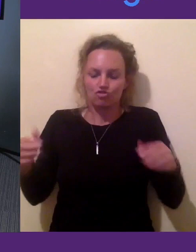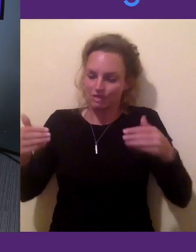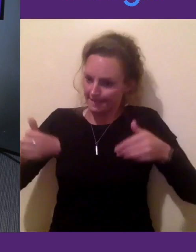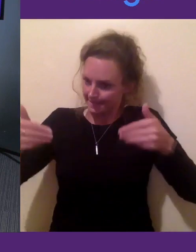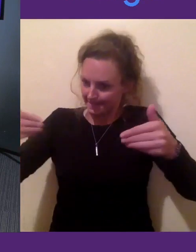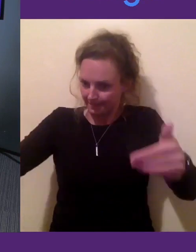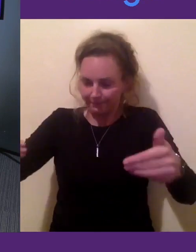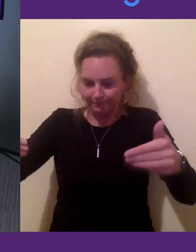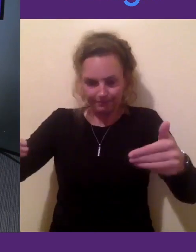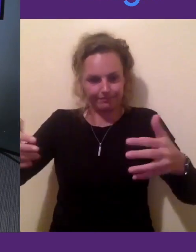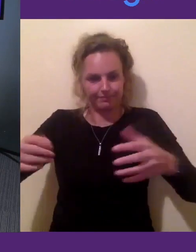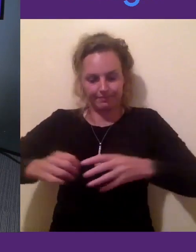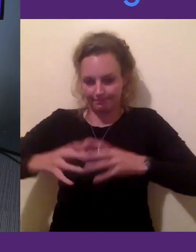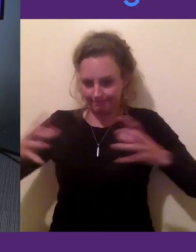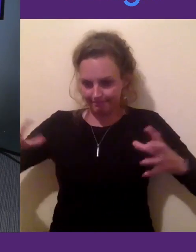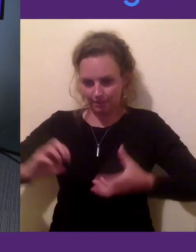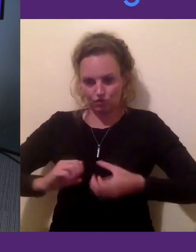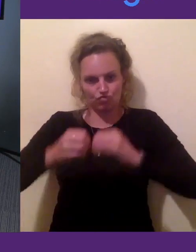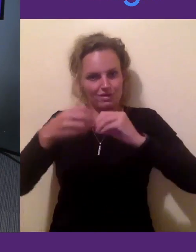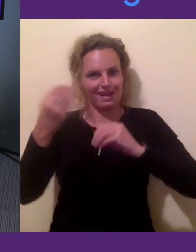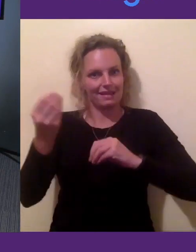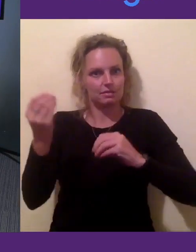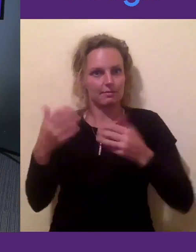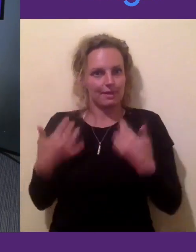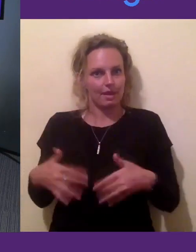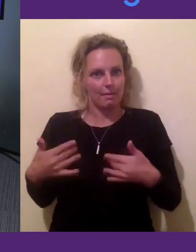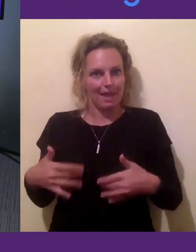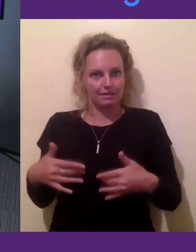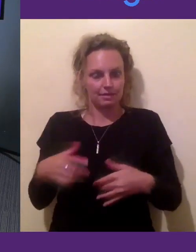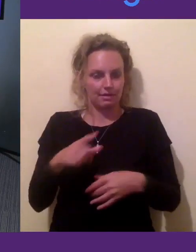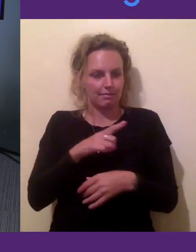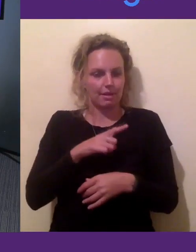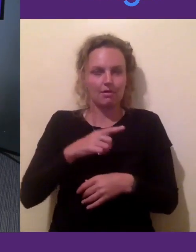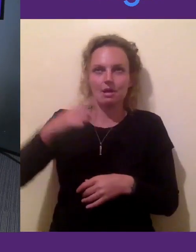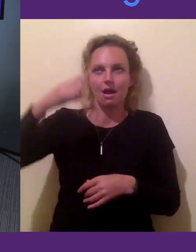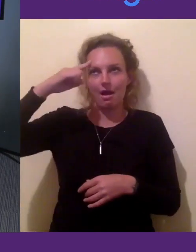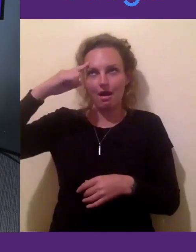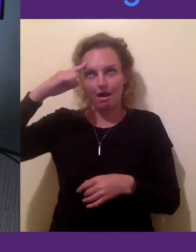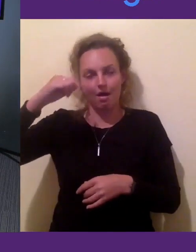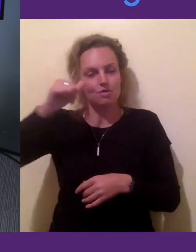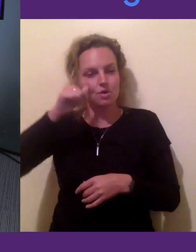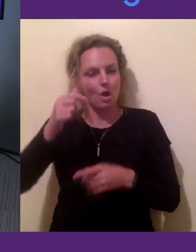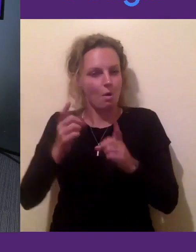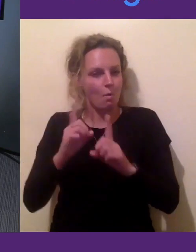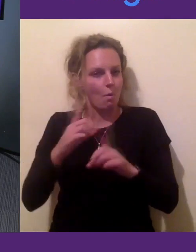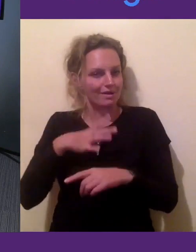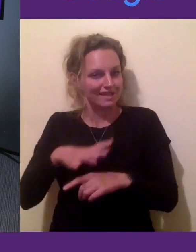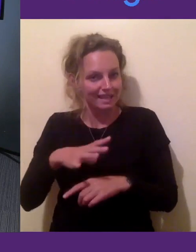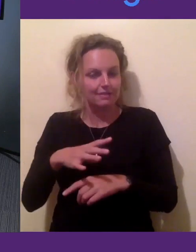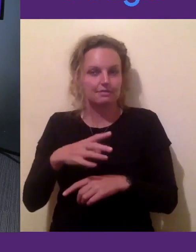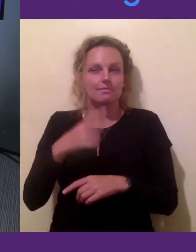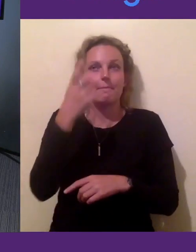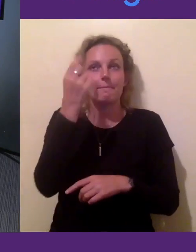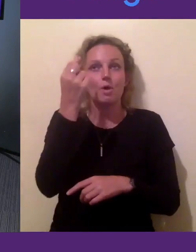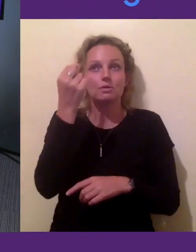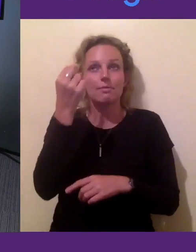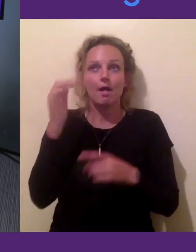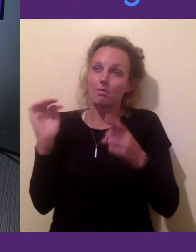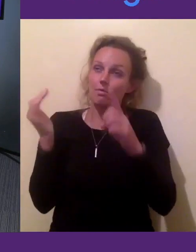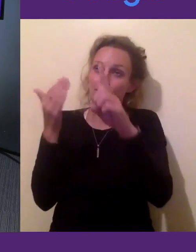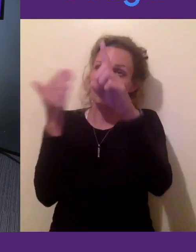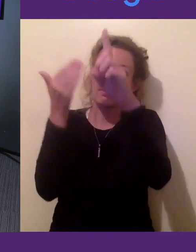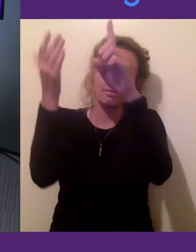Process or situation or service. But the challenge is, and I think, Katie, this harkens back to something you were saying,